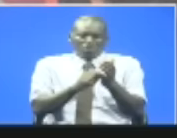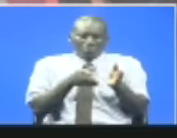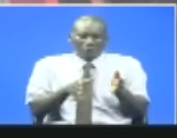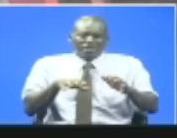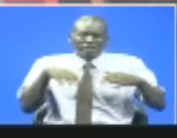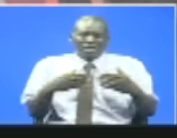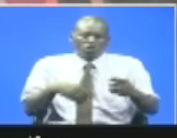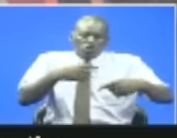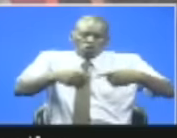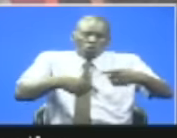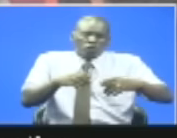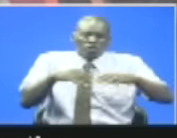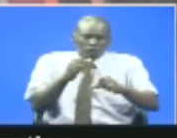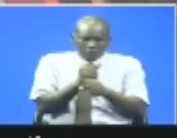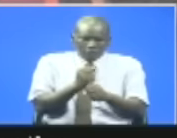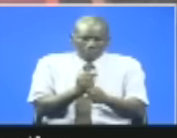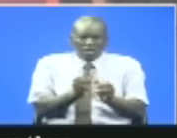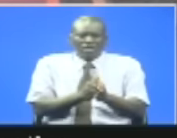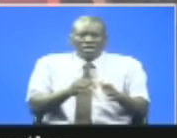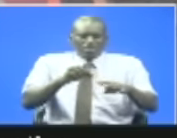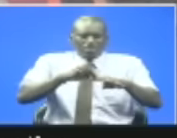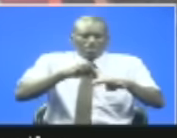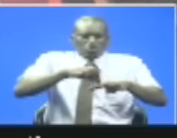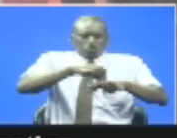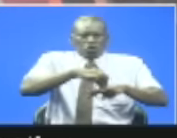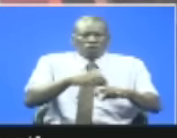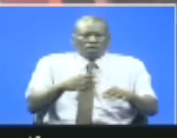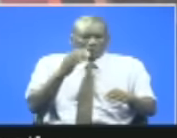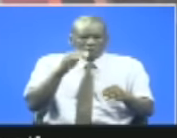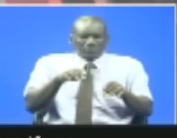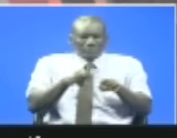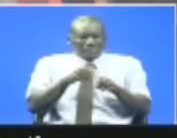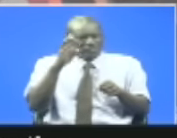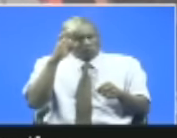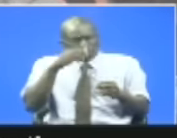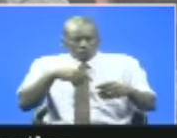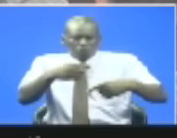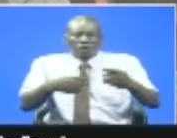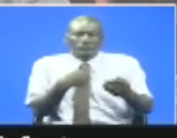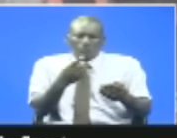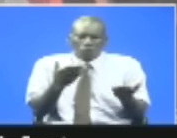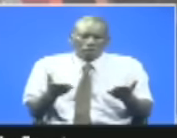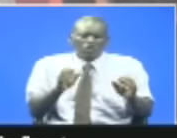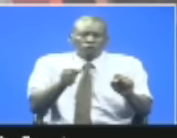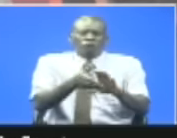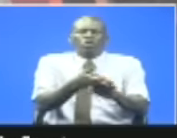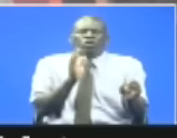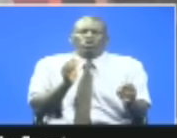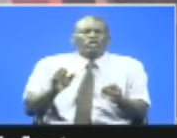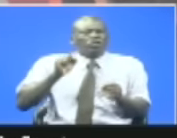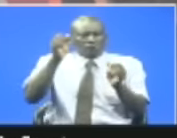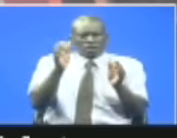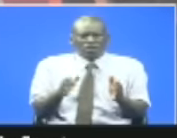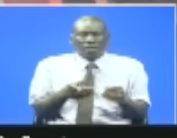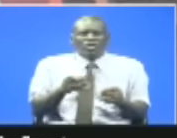is the process going to be carried out. And Mike Sonko seems to be skeptical about the process. That's why he says he can jump out. And he's a politician.